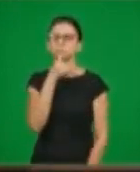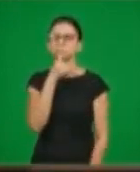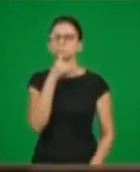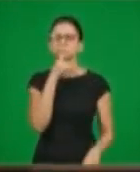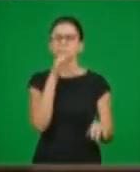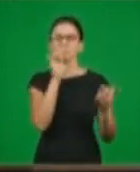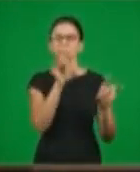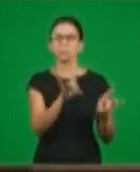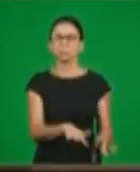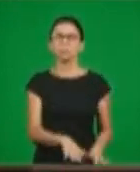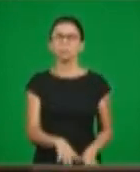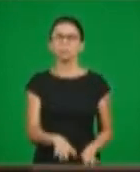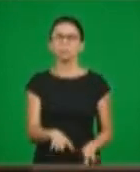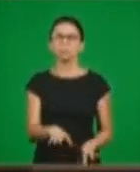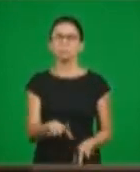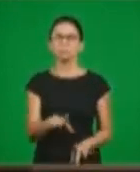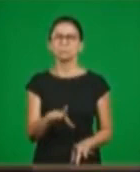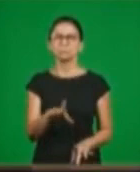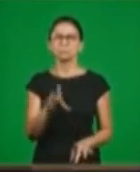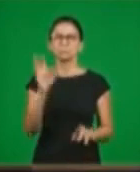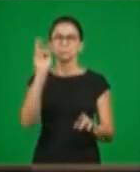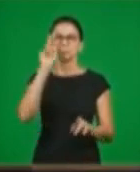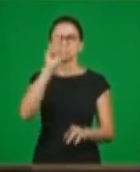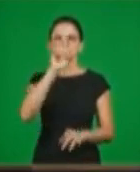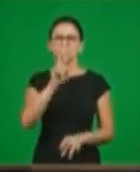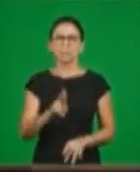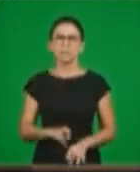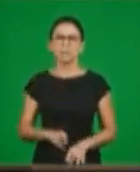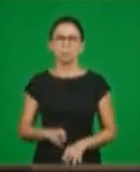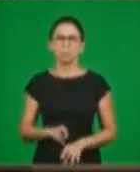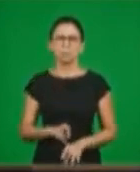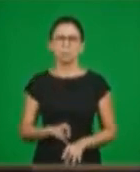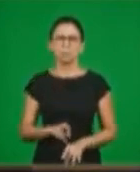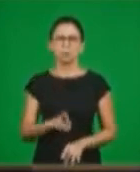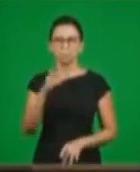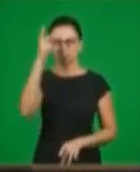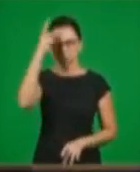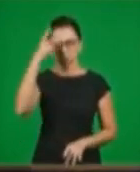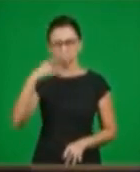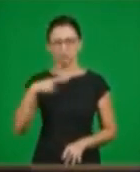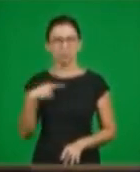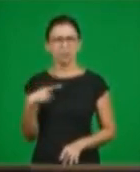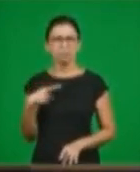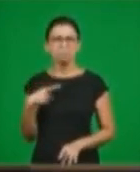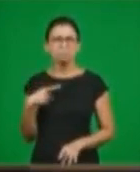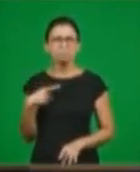it was the abandoned. What was the missing of the food,